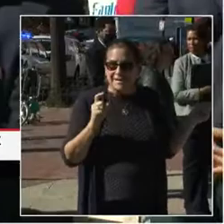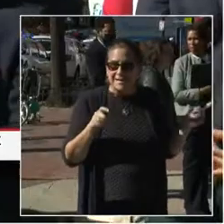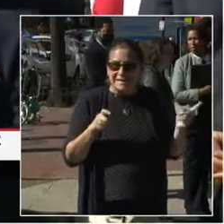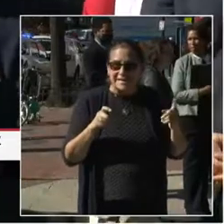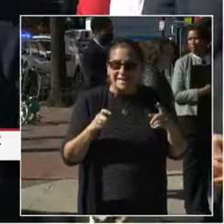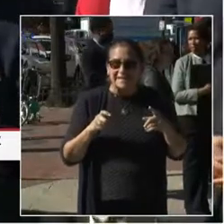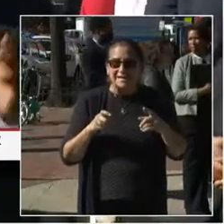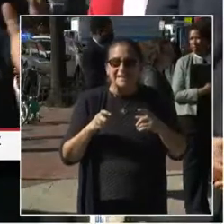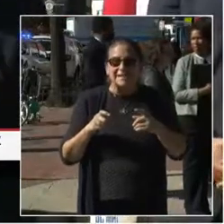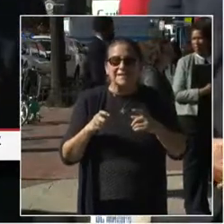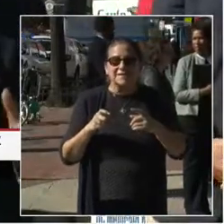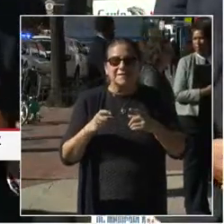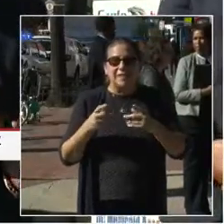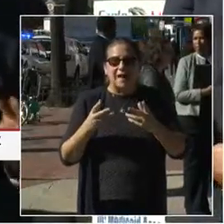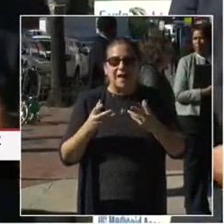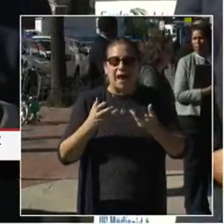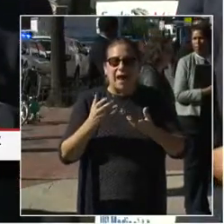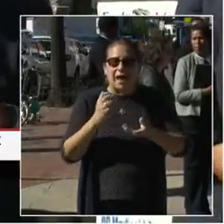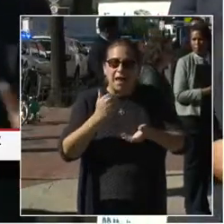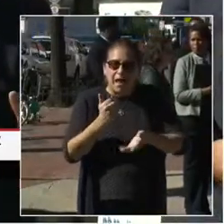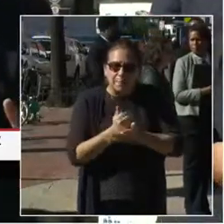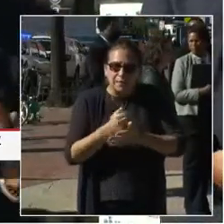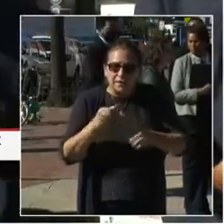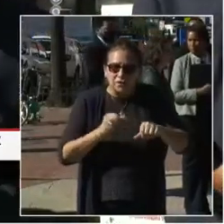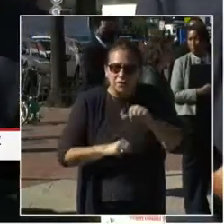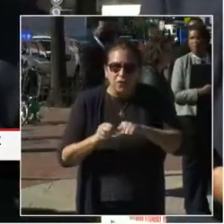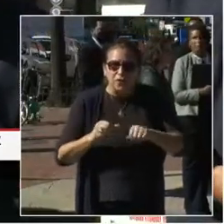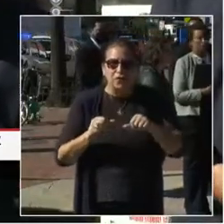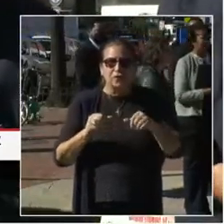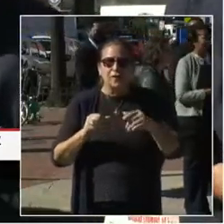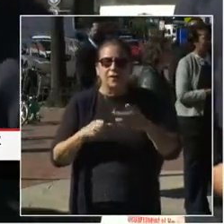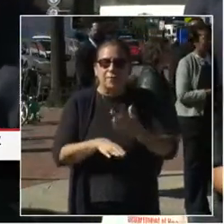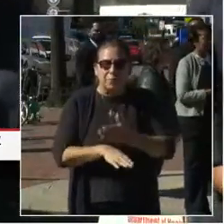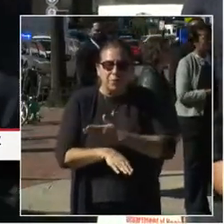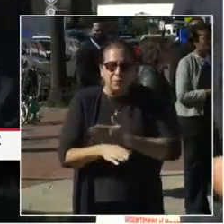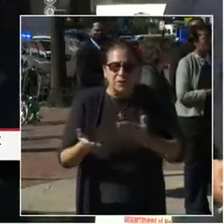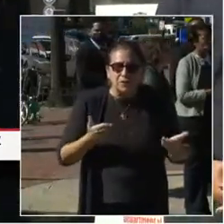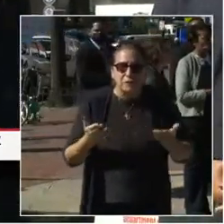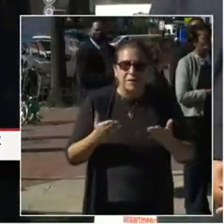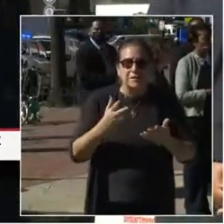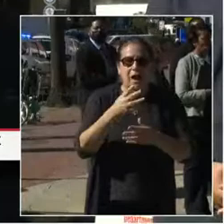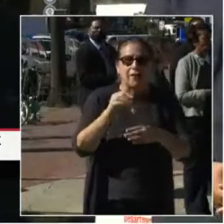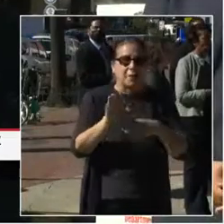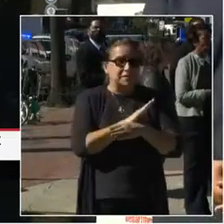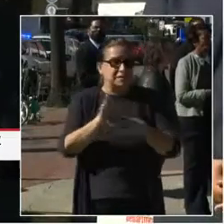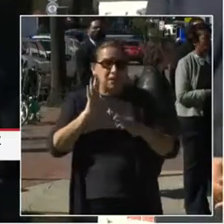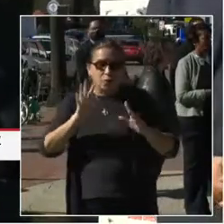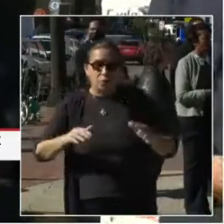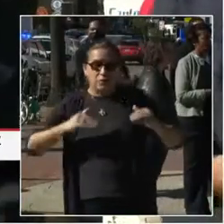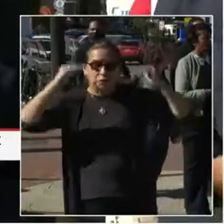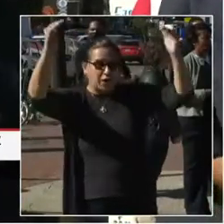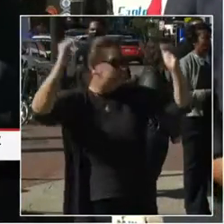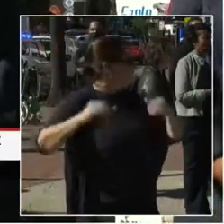And when you do that, you can sustain a business for as long as you desire. So please, tell us the secret.